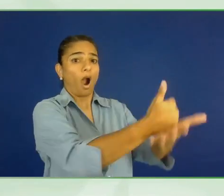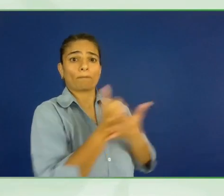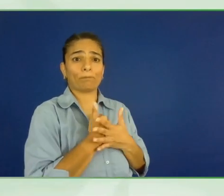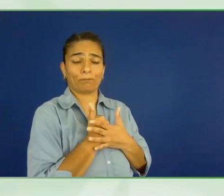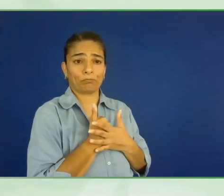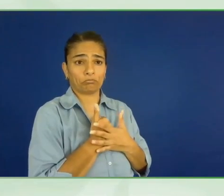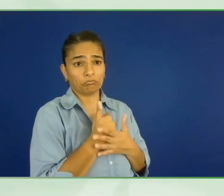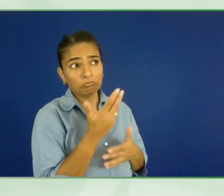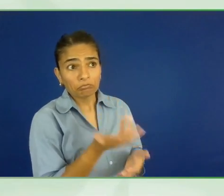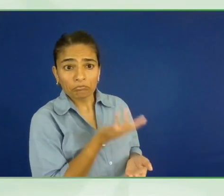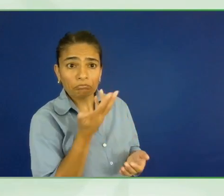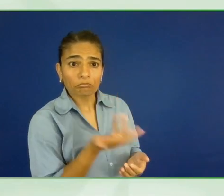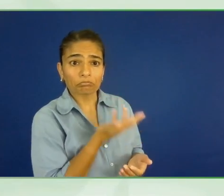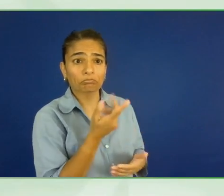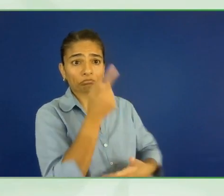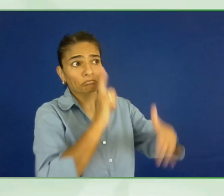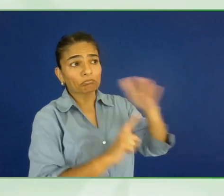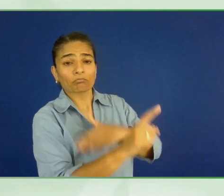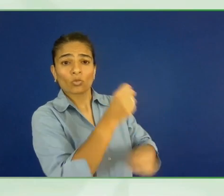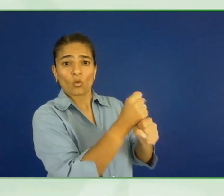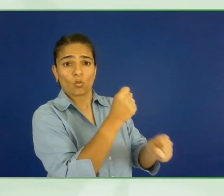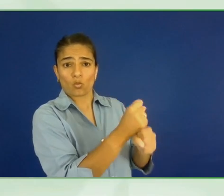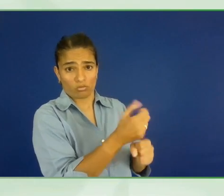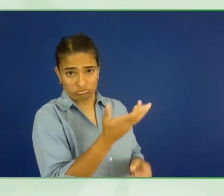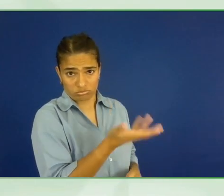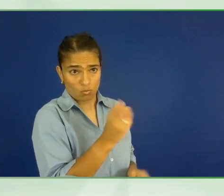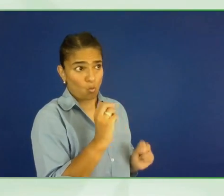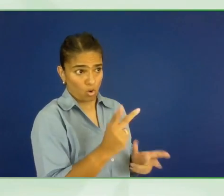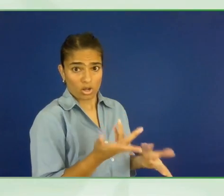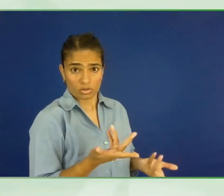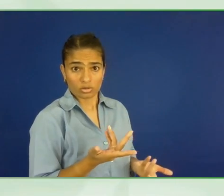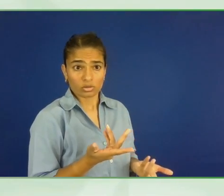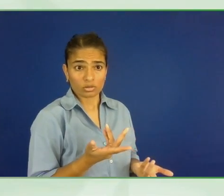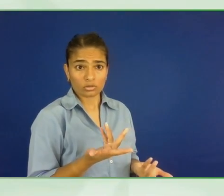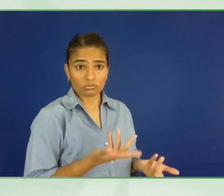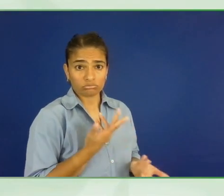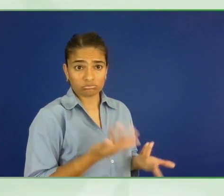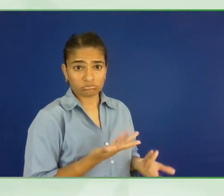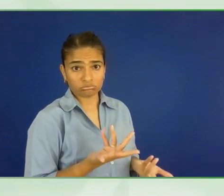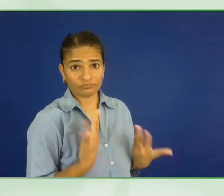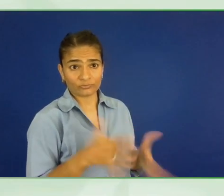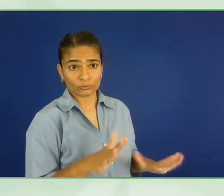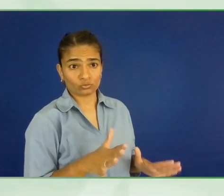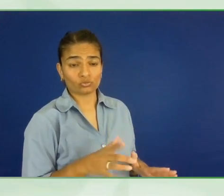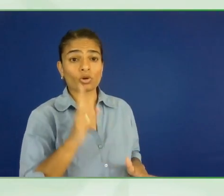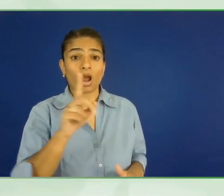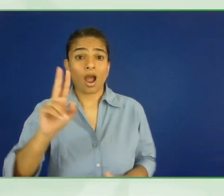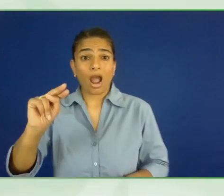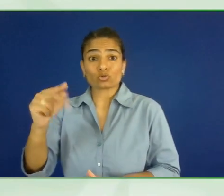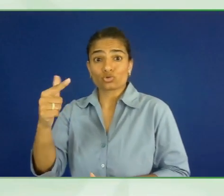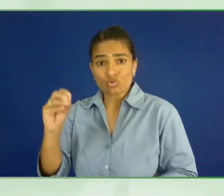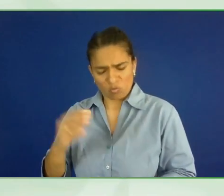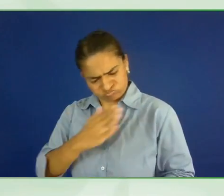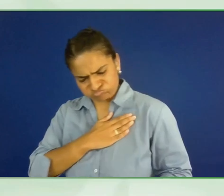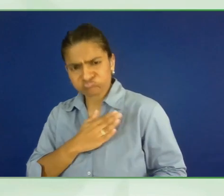market, the answer is, okay, we know NGOs which are able to help you. So it's the address, the phone,